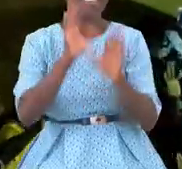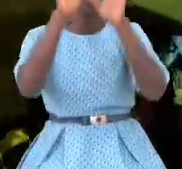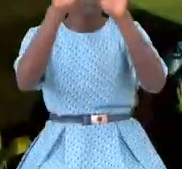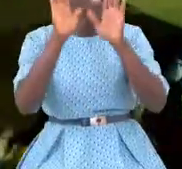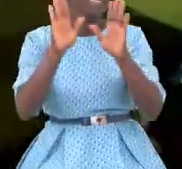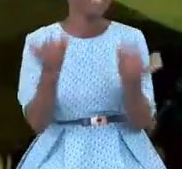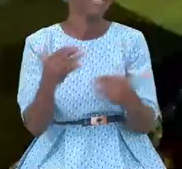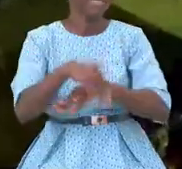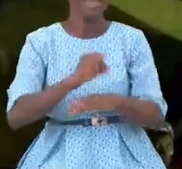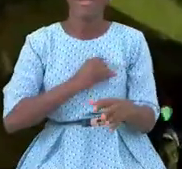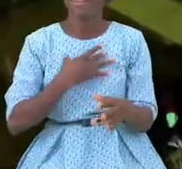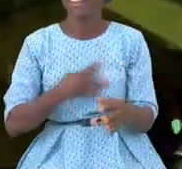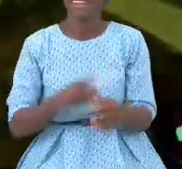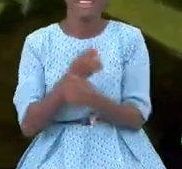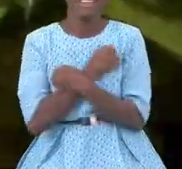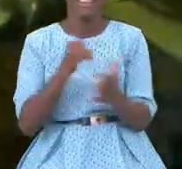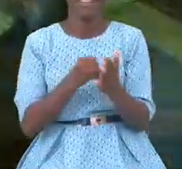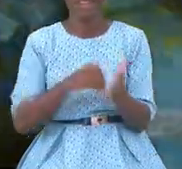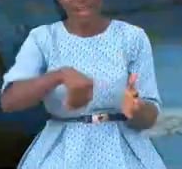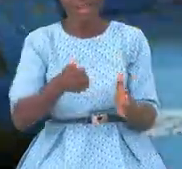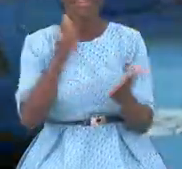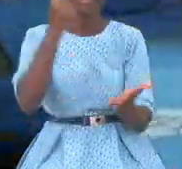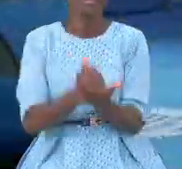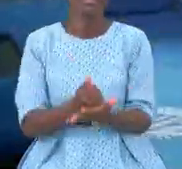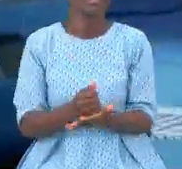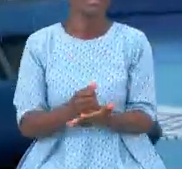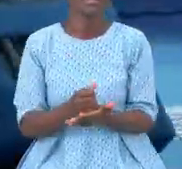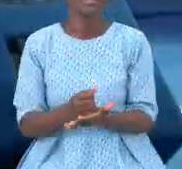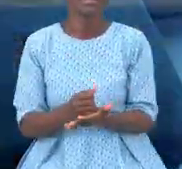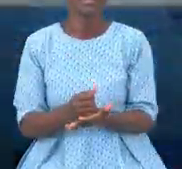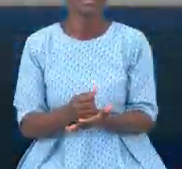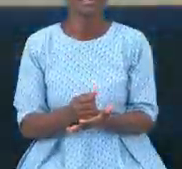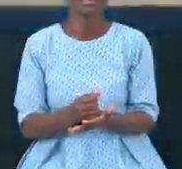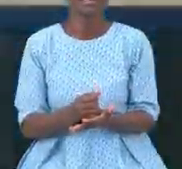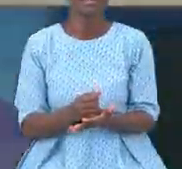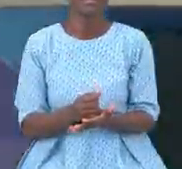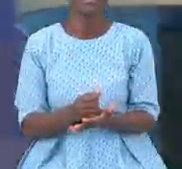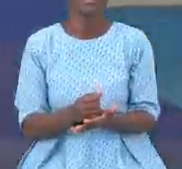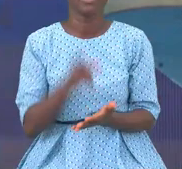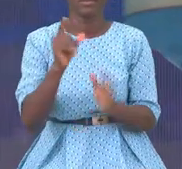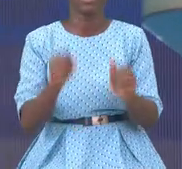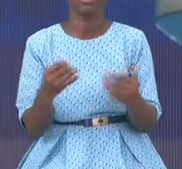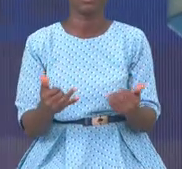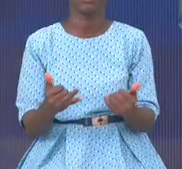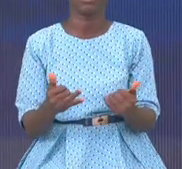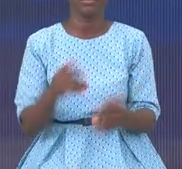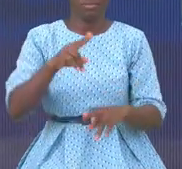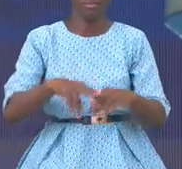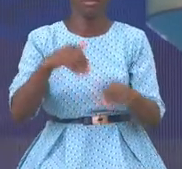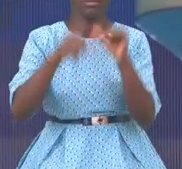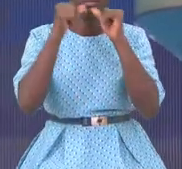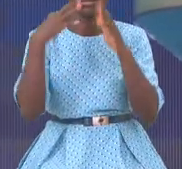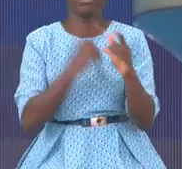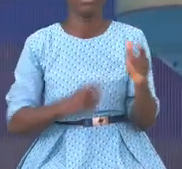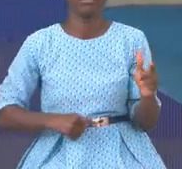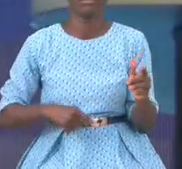You can sit down now in the blessing of the Lord. What we've been talking about, and we're here because of the